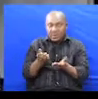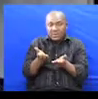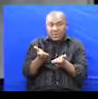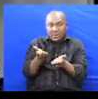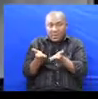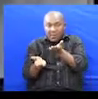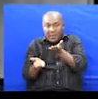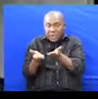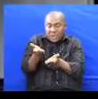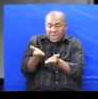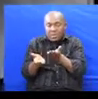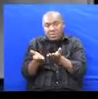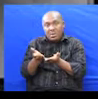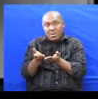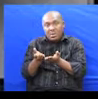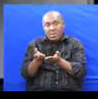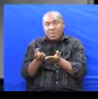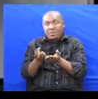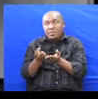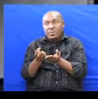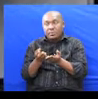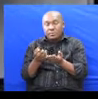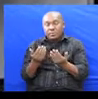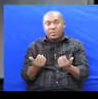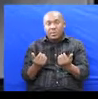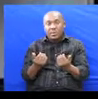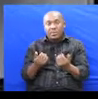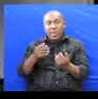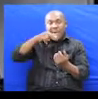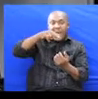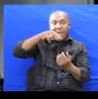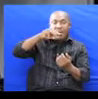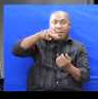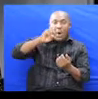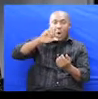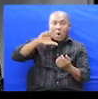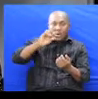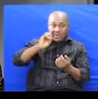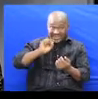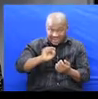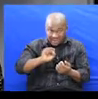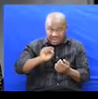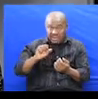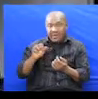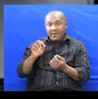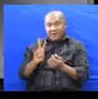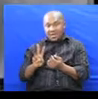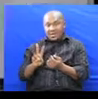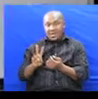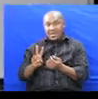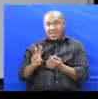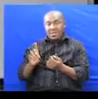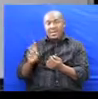moles, and this one is measured in decimeter cubic or liter.